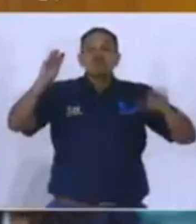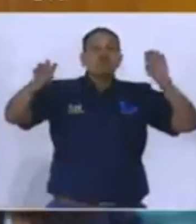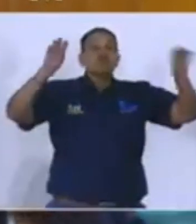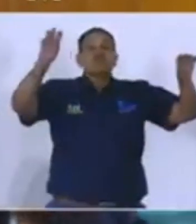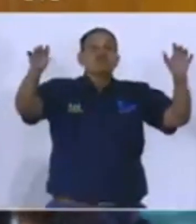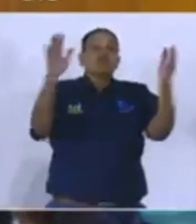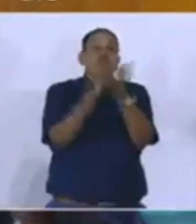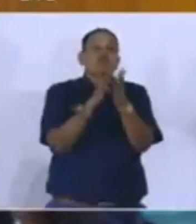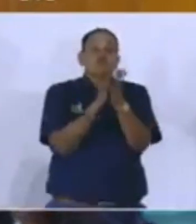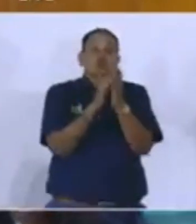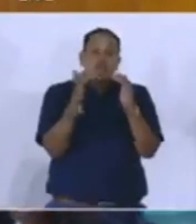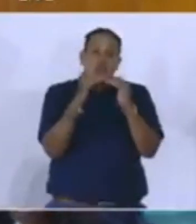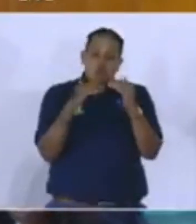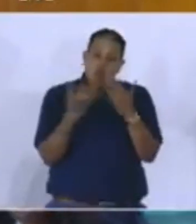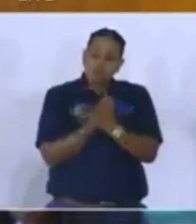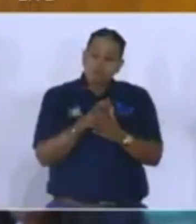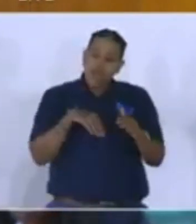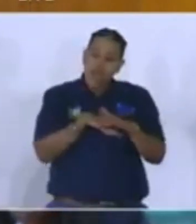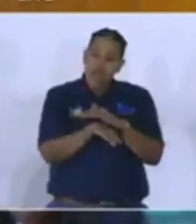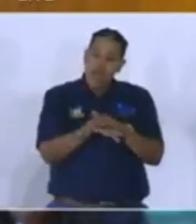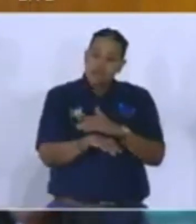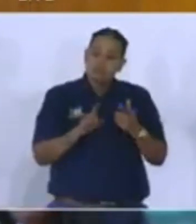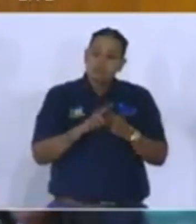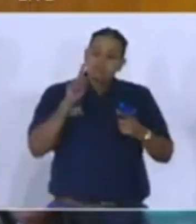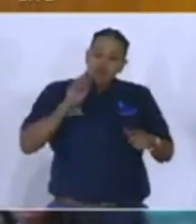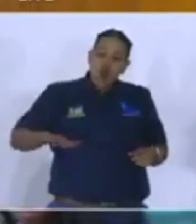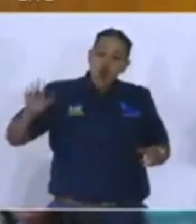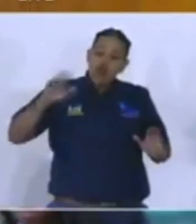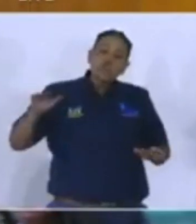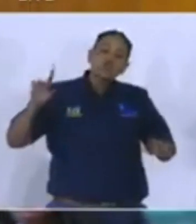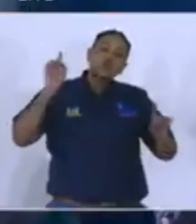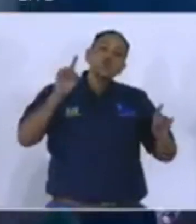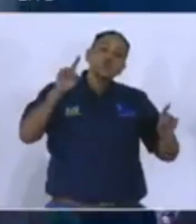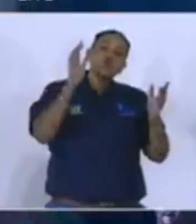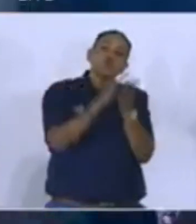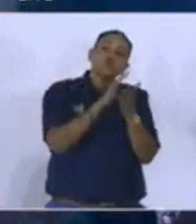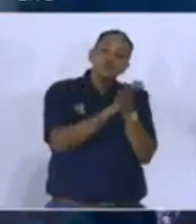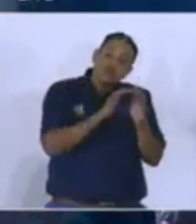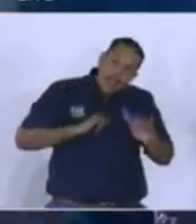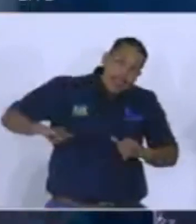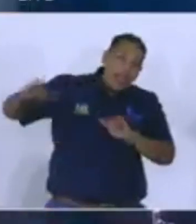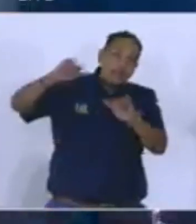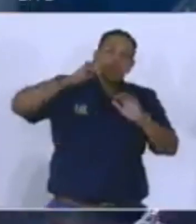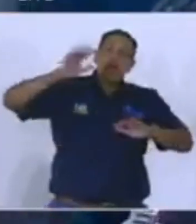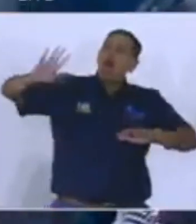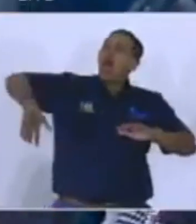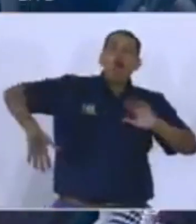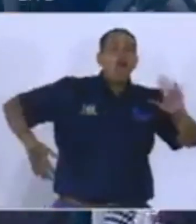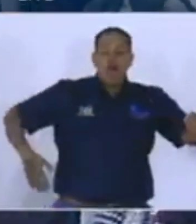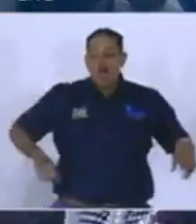equitable access, improved attendance, and enhanced safety while easing financial burden.